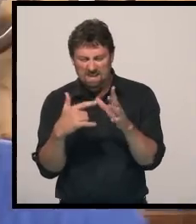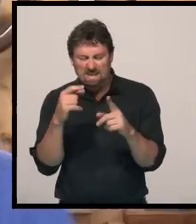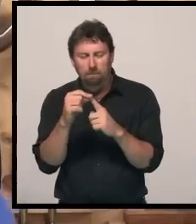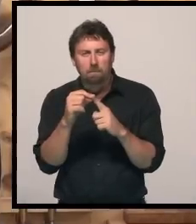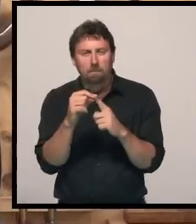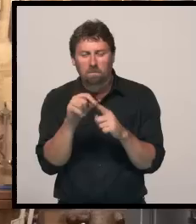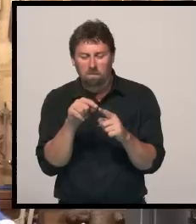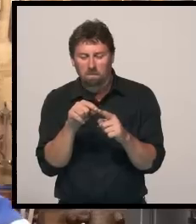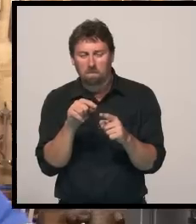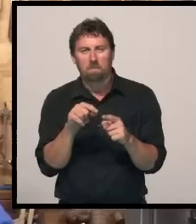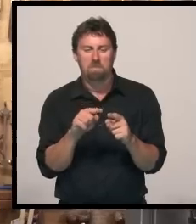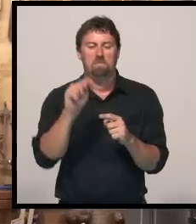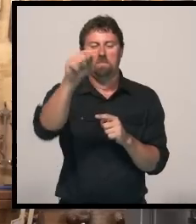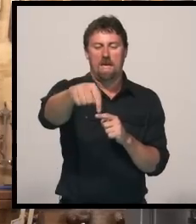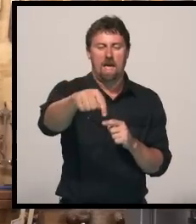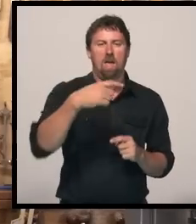this in the front.